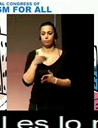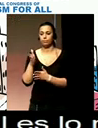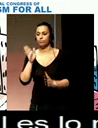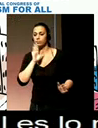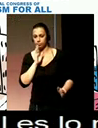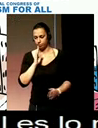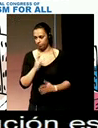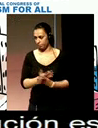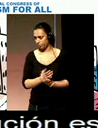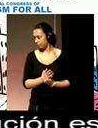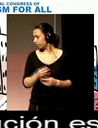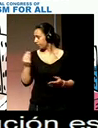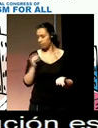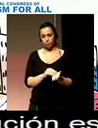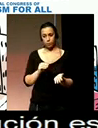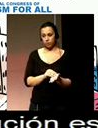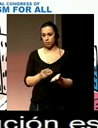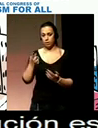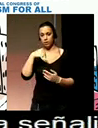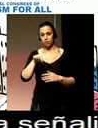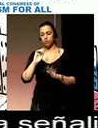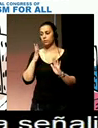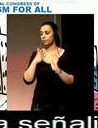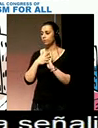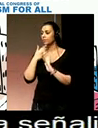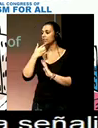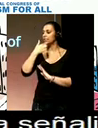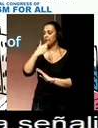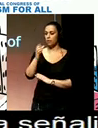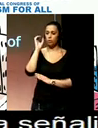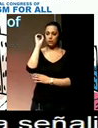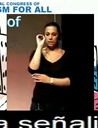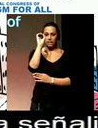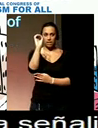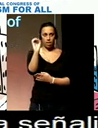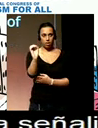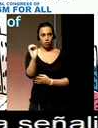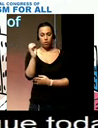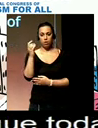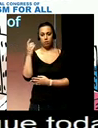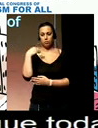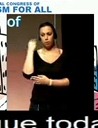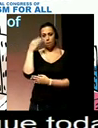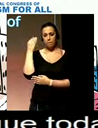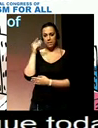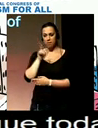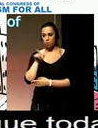sign directional posting. Because when we are talking about sign directional posting in